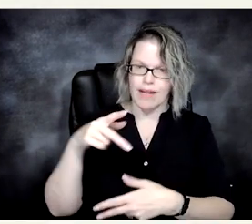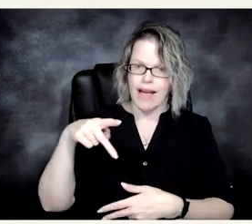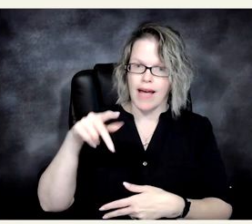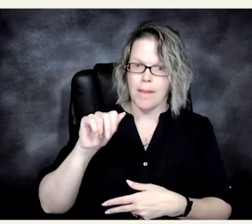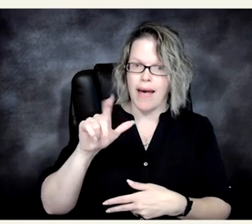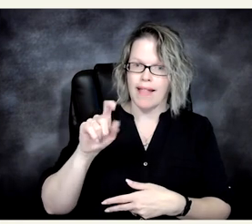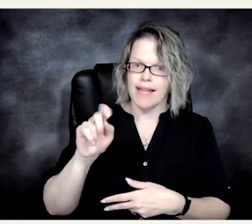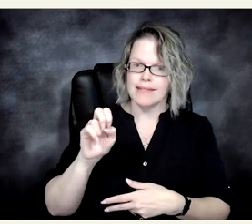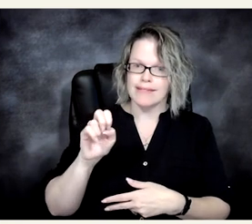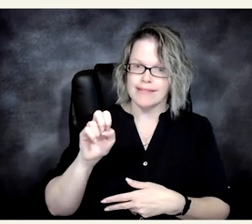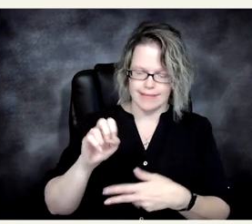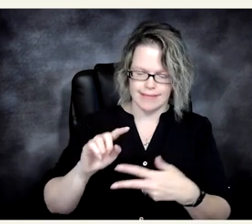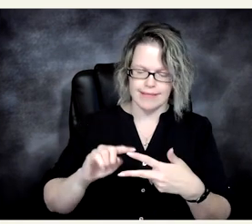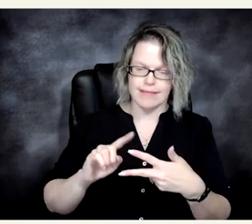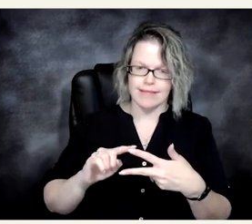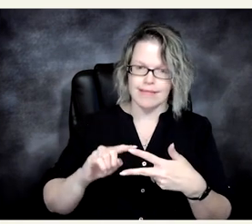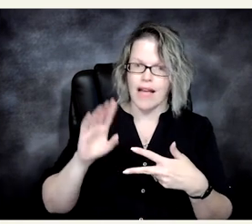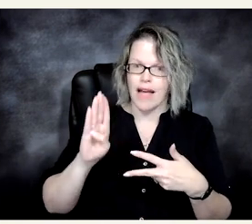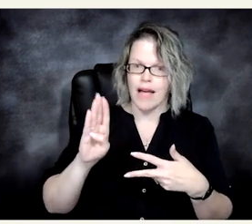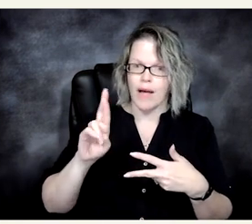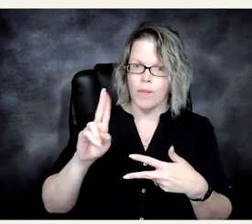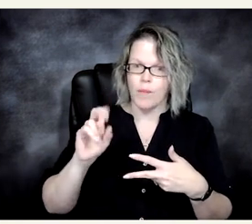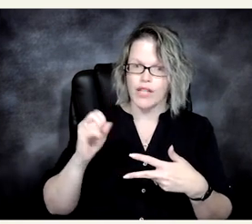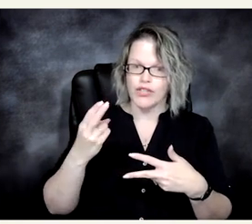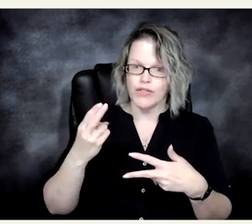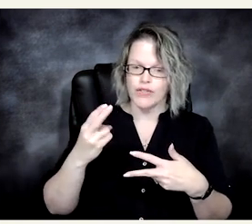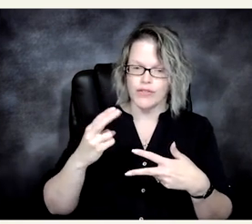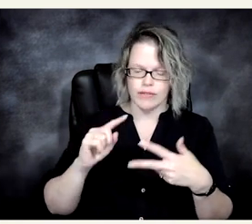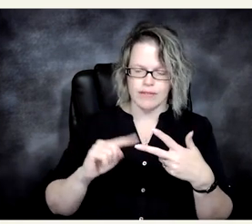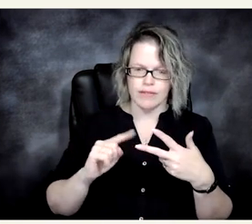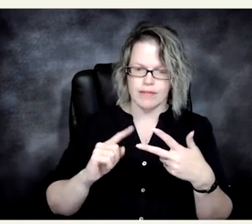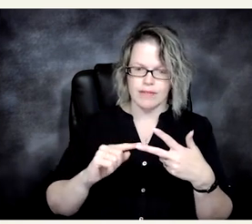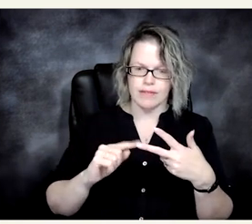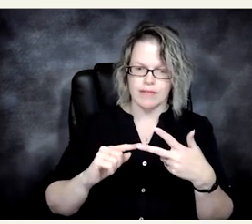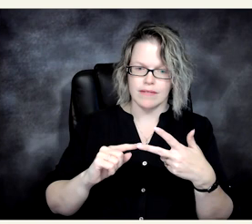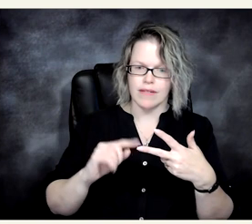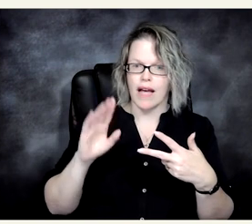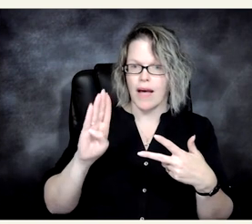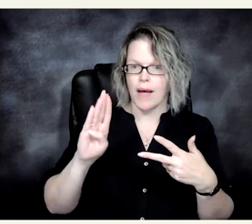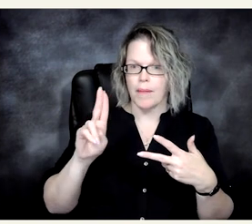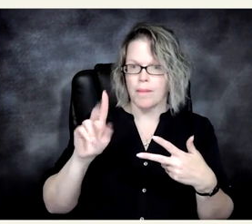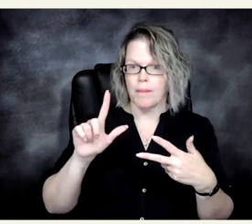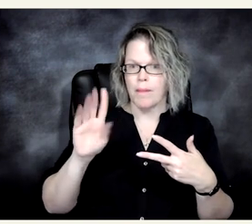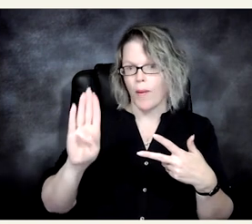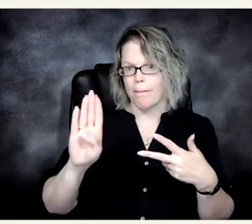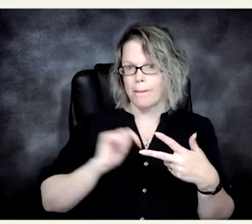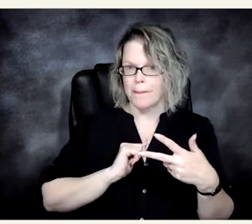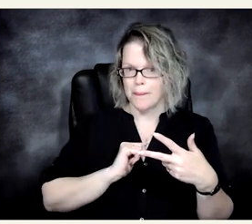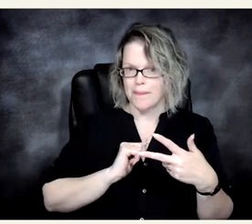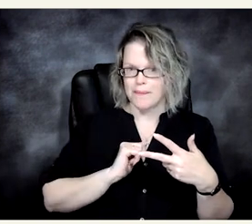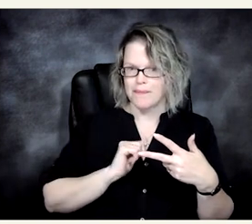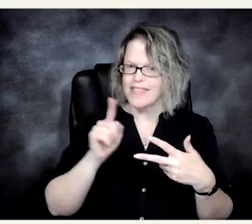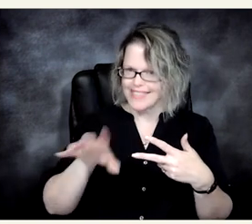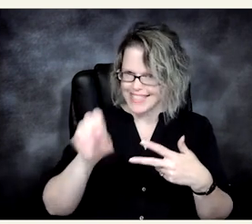palette. Option two, brush. Option three, bulb. Take your time,